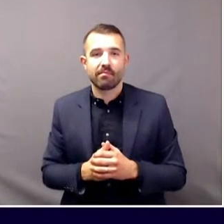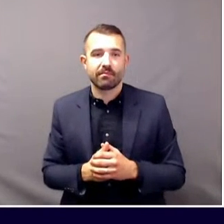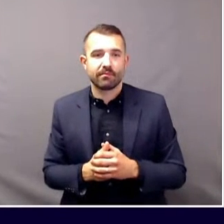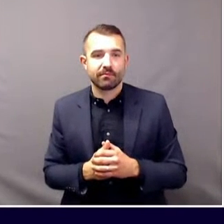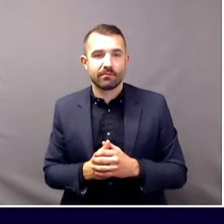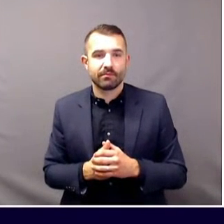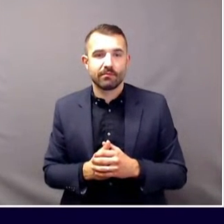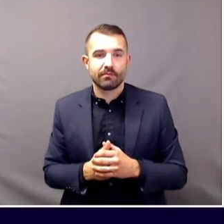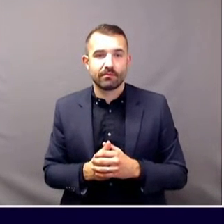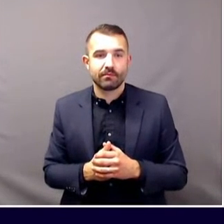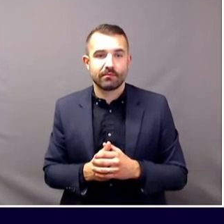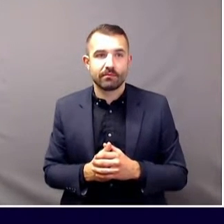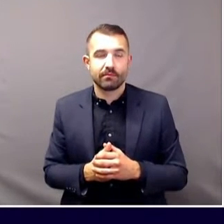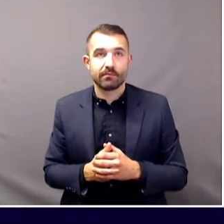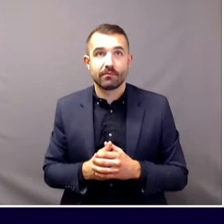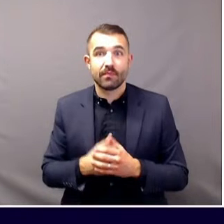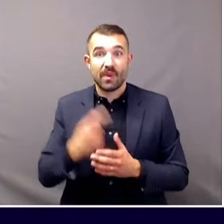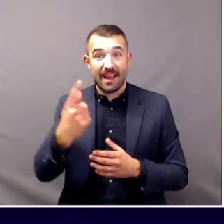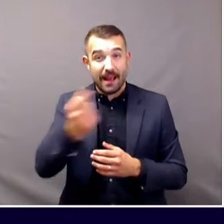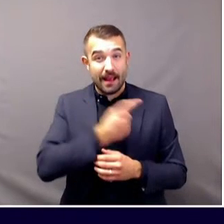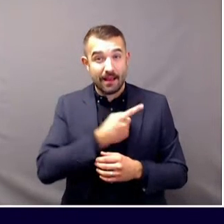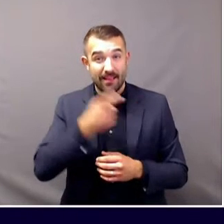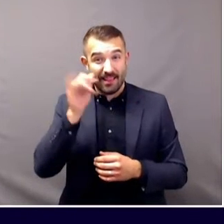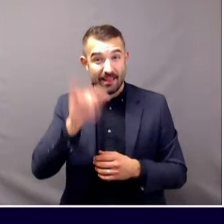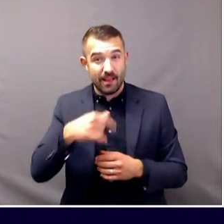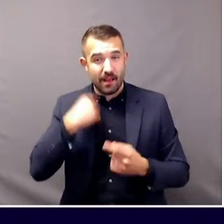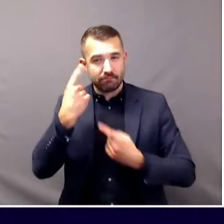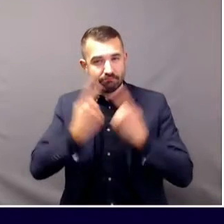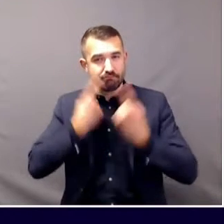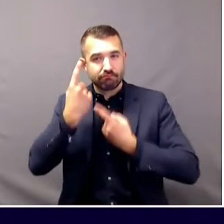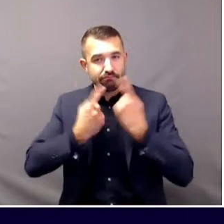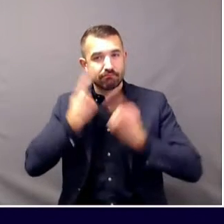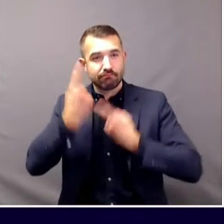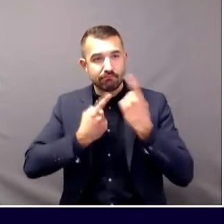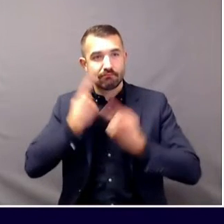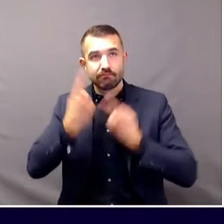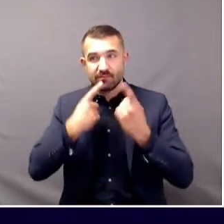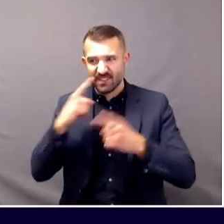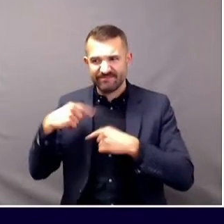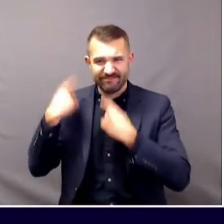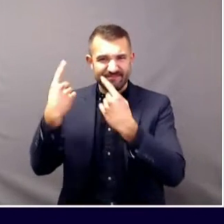raises something that's been on my mind a lot, which is